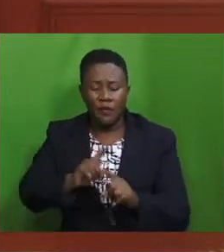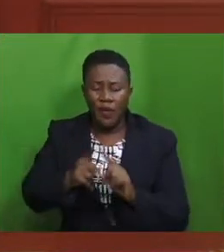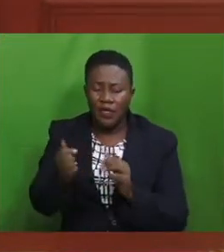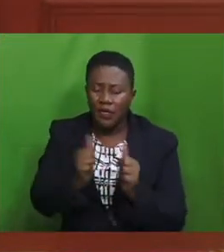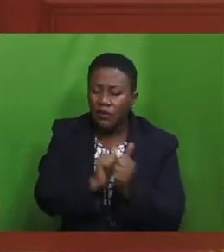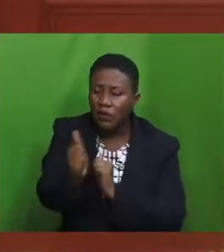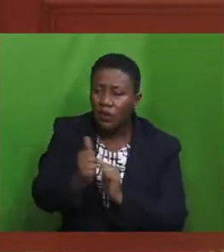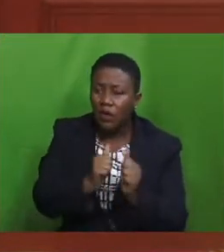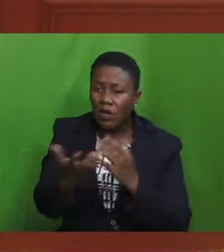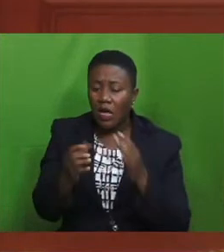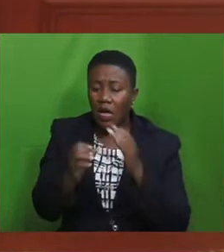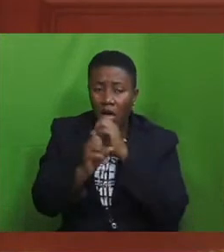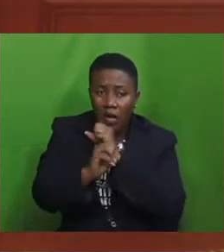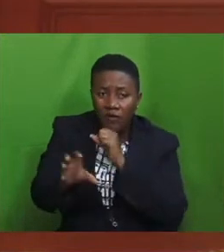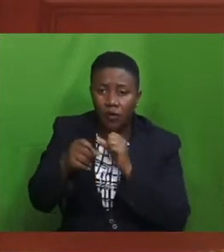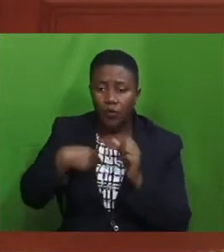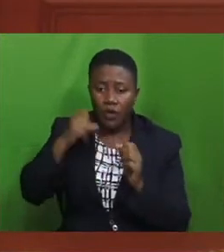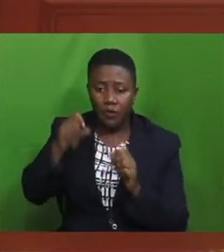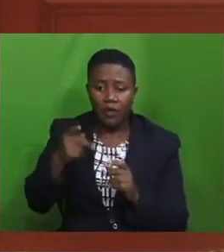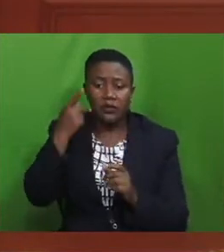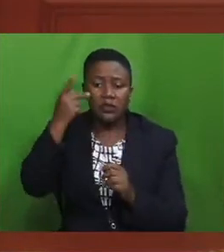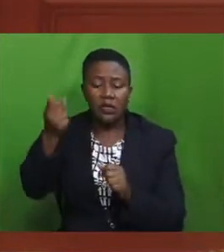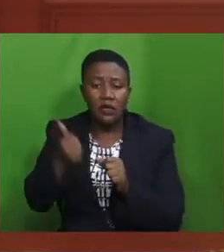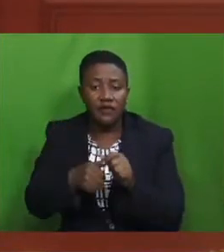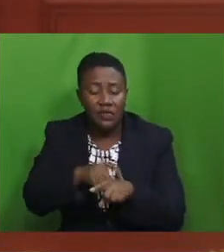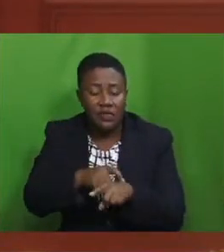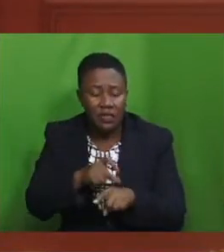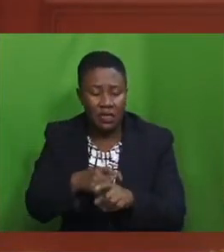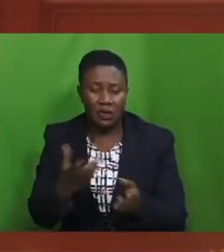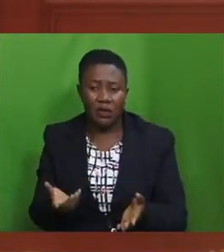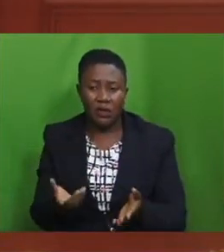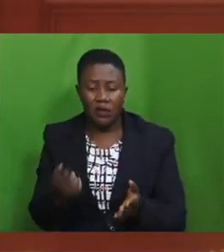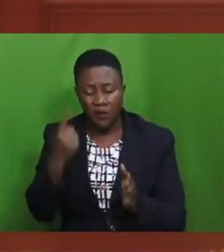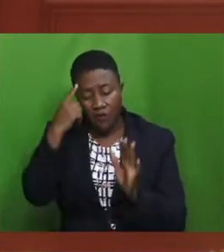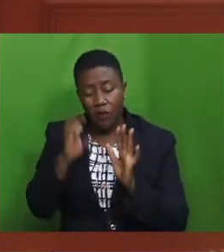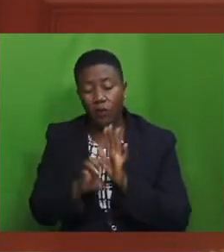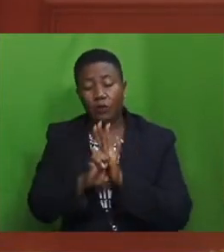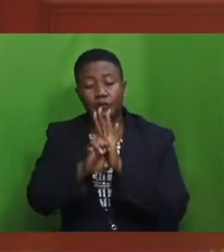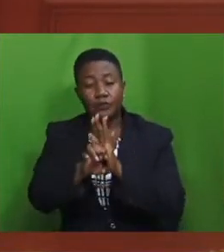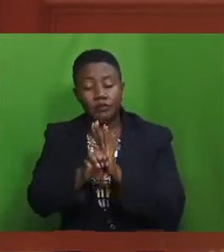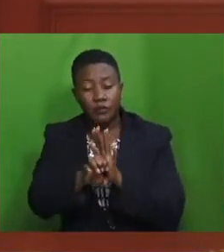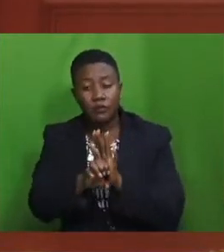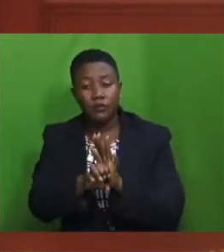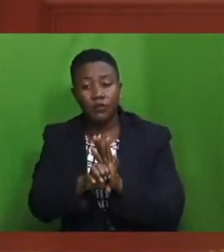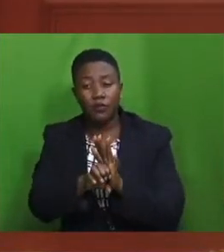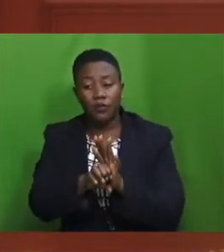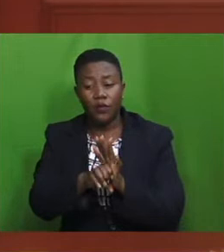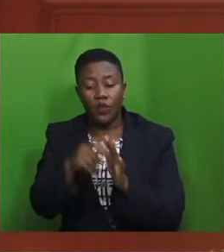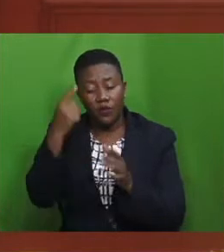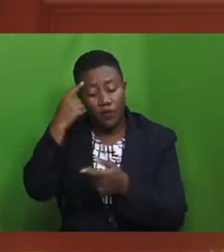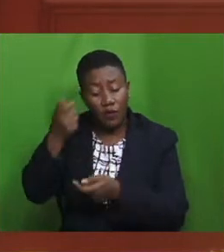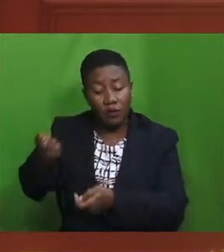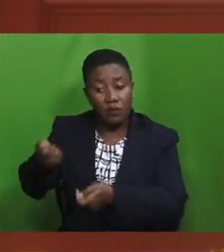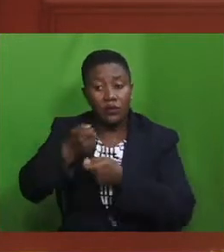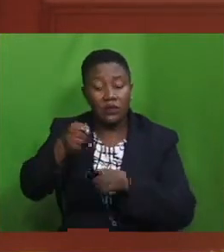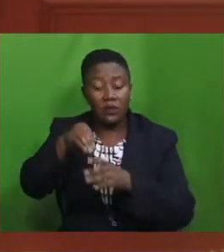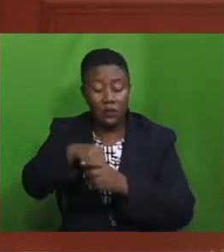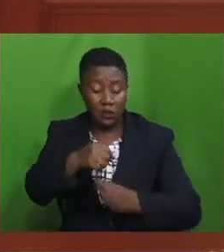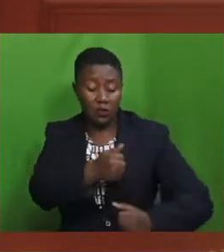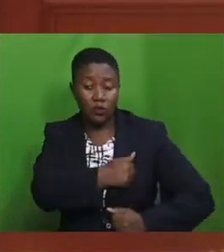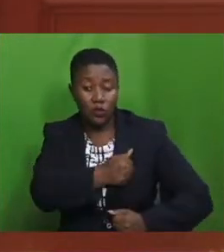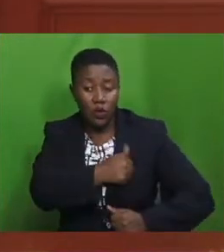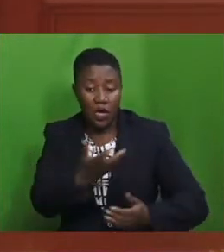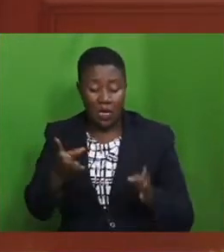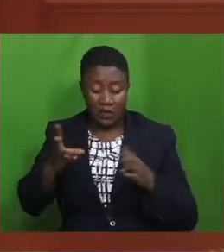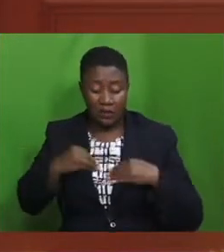must see it happen as we've demanded same, for instance, for recruitment into the Ghana Armed Forces and the police